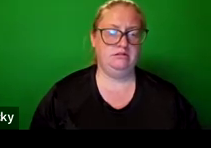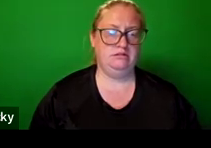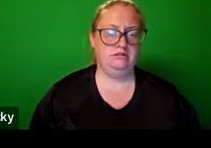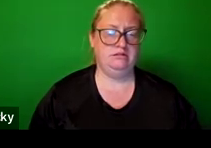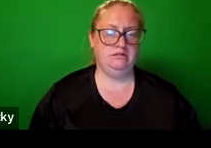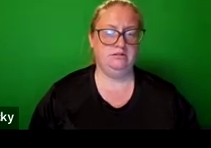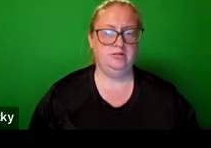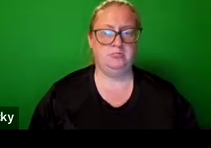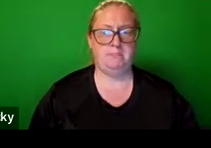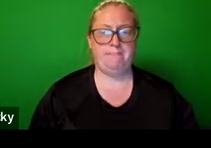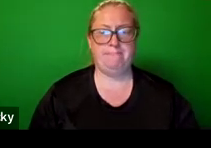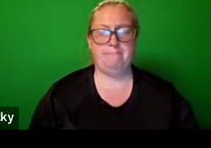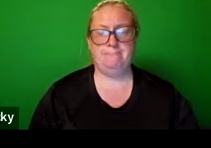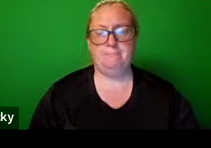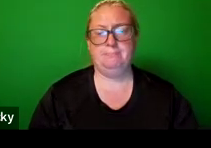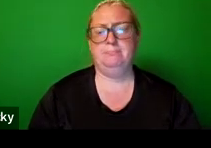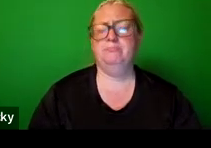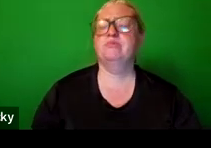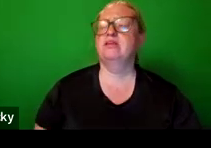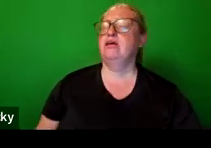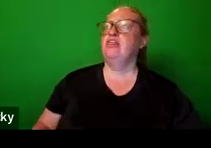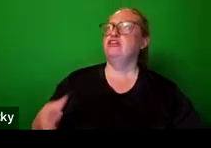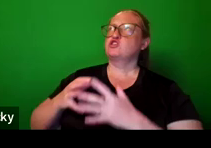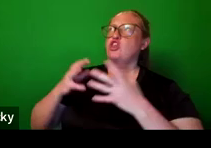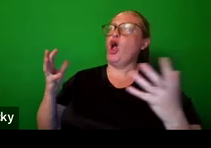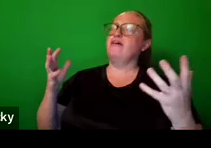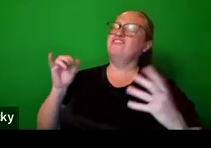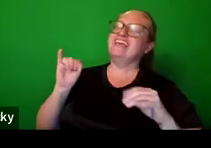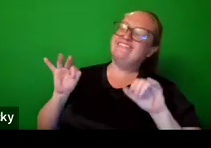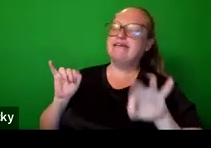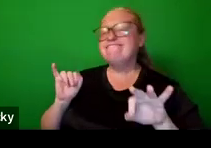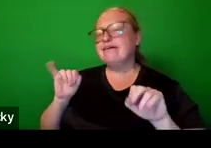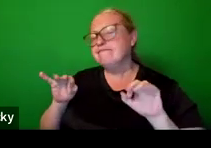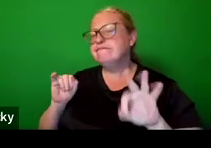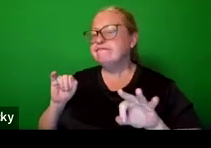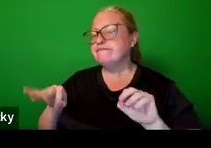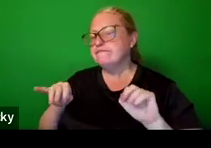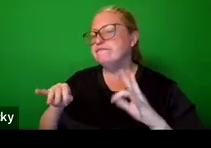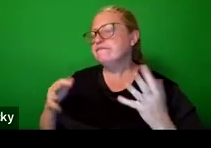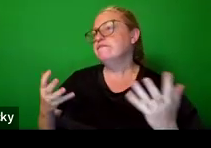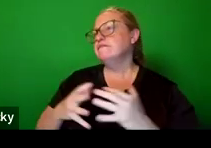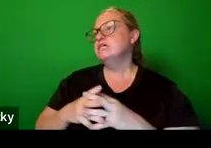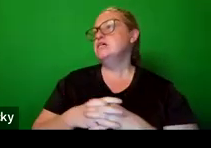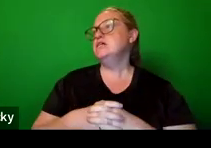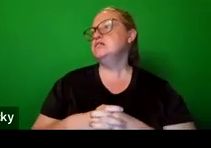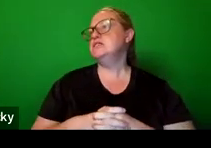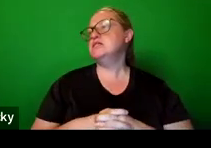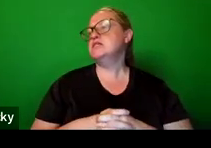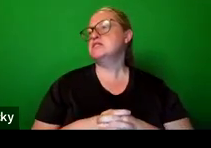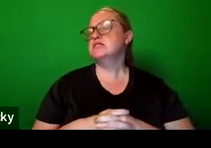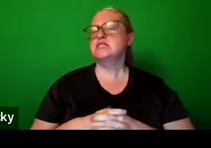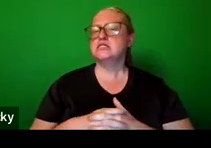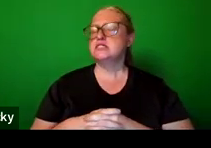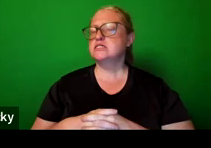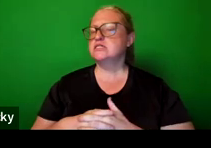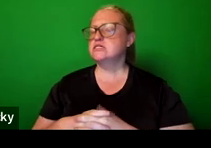There's a lot of contingencies here, right? And so I think there's a lot of cascading things. So I just want to be clear